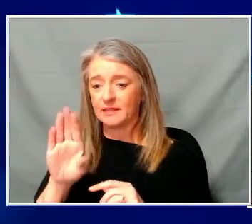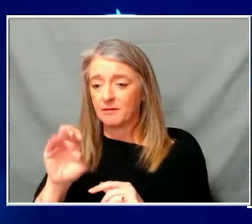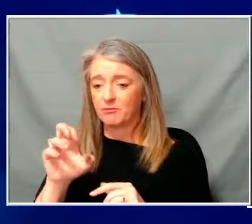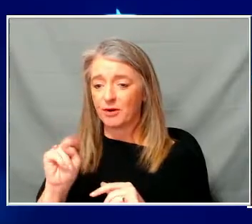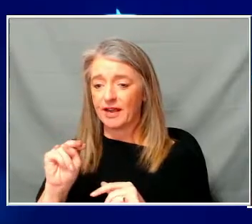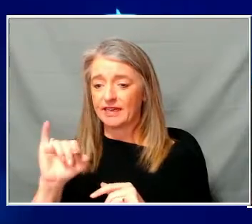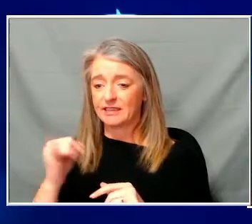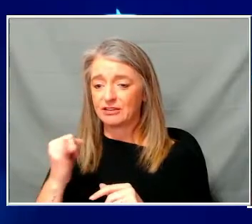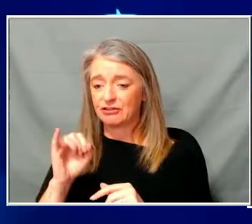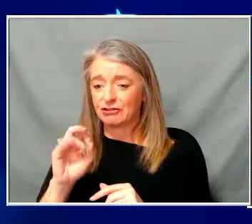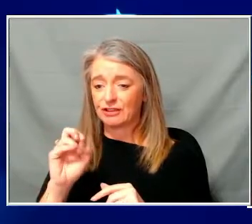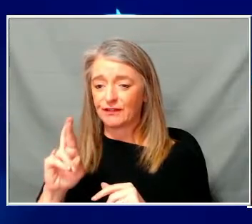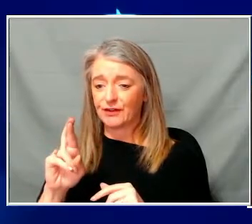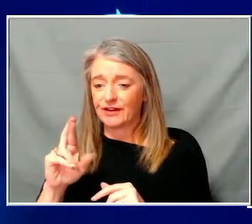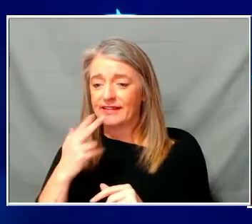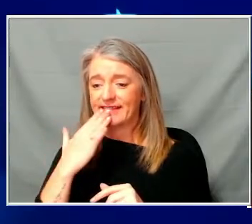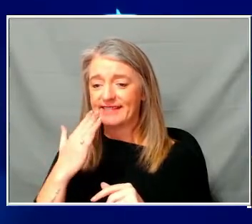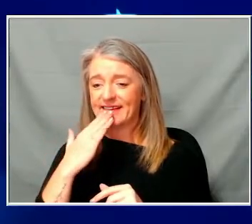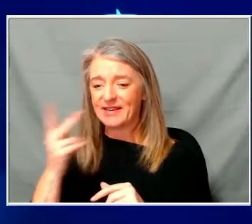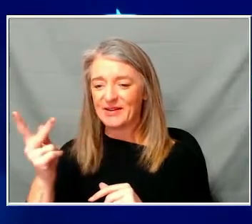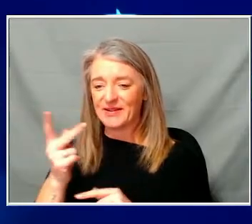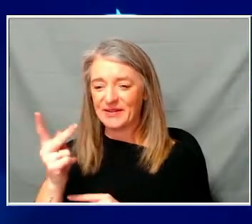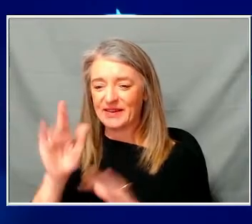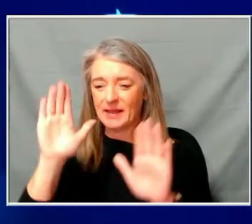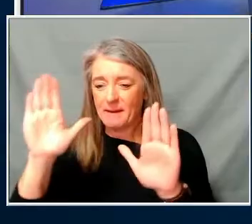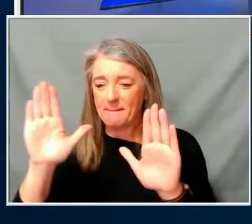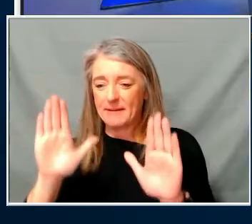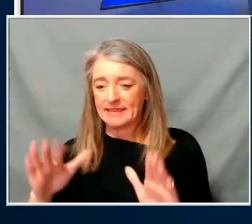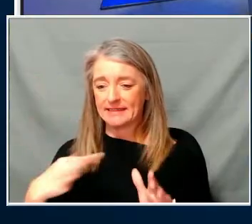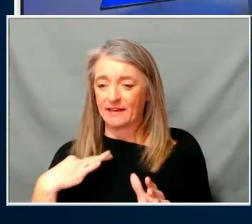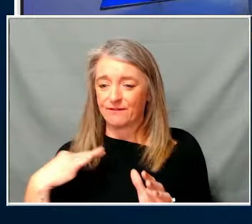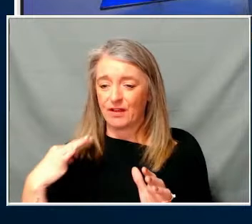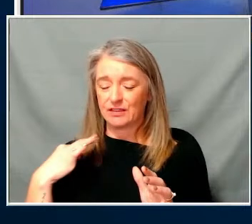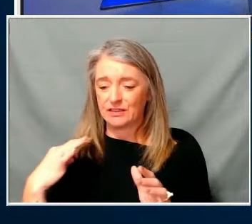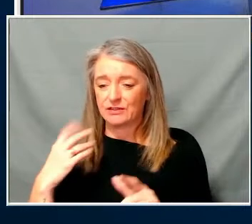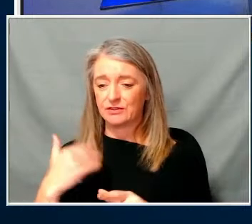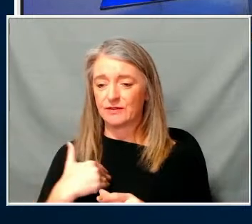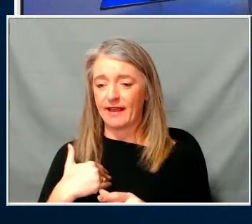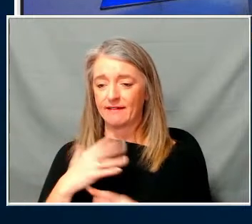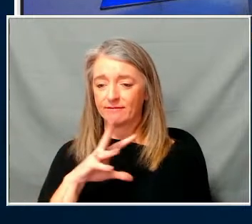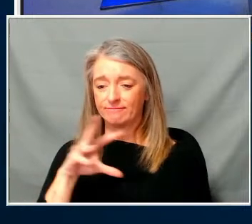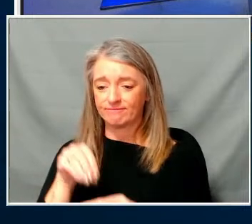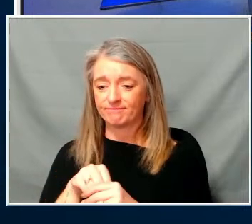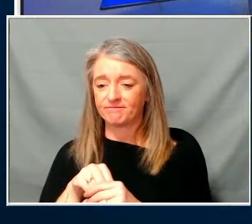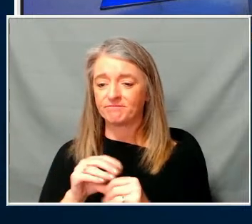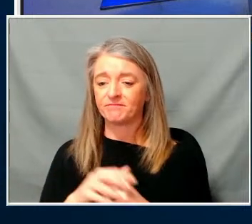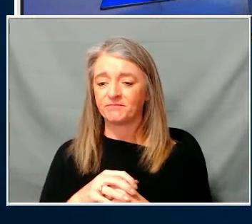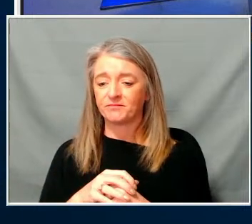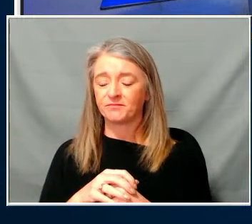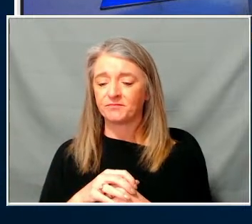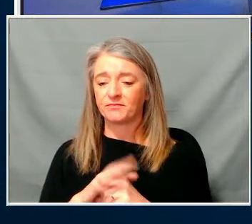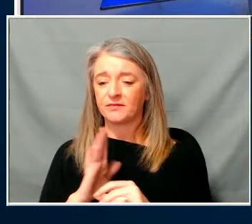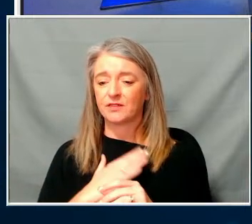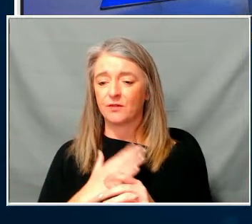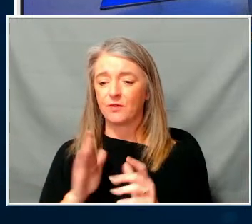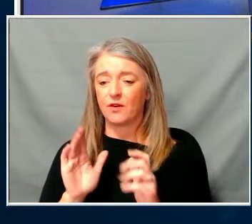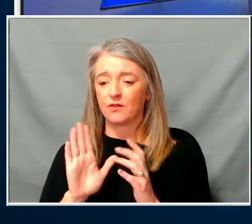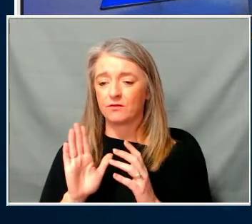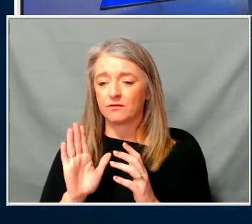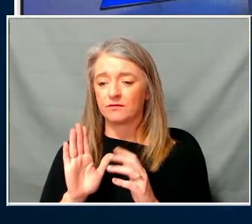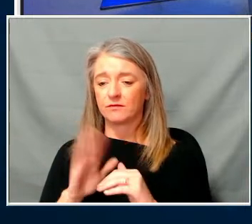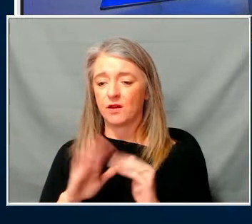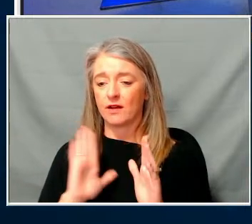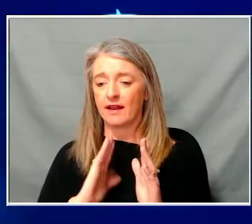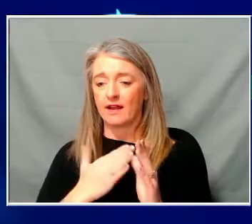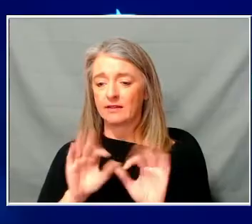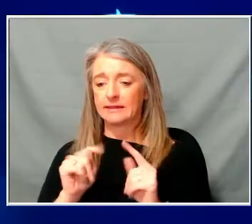so thank you, because they are just amazing volunteers to have on our team. So they said